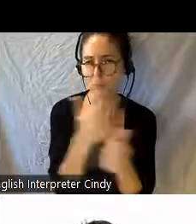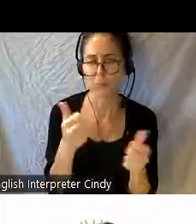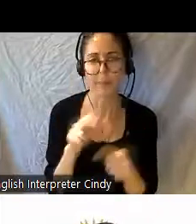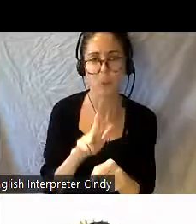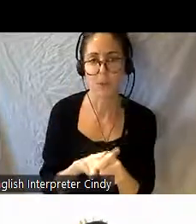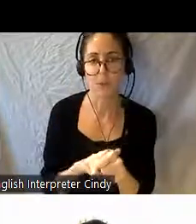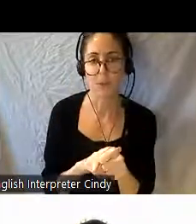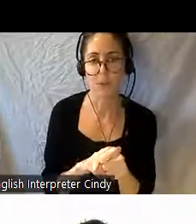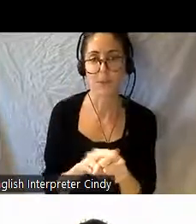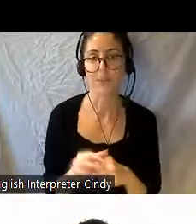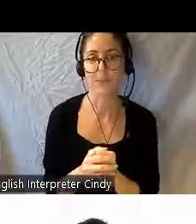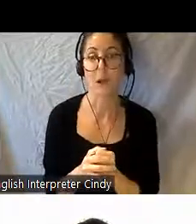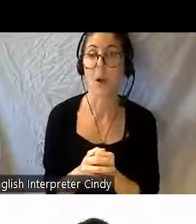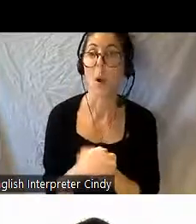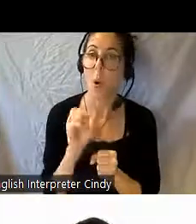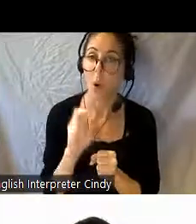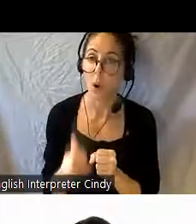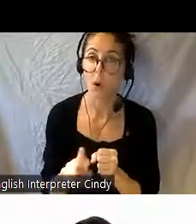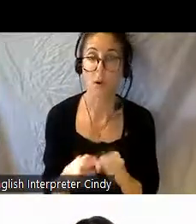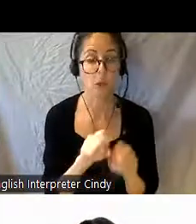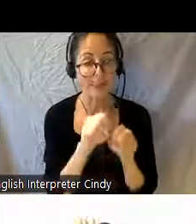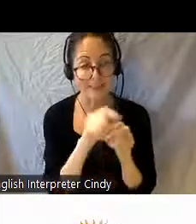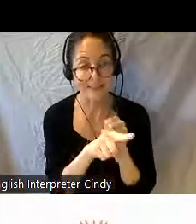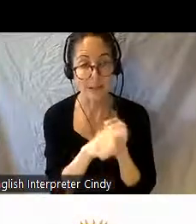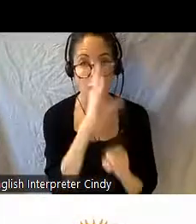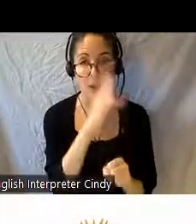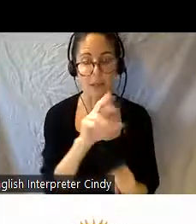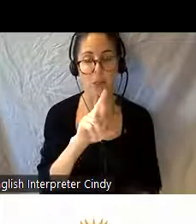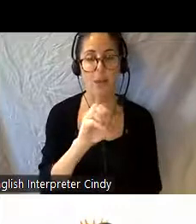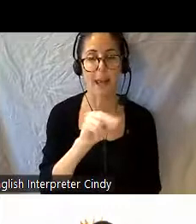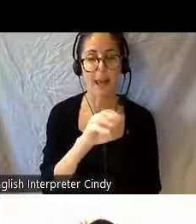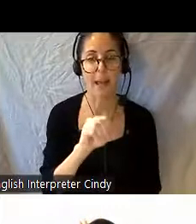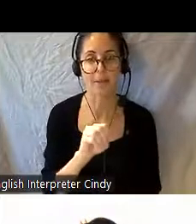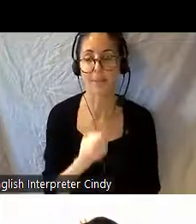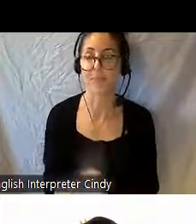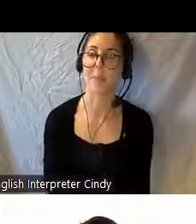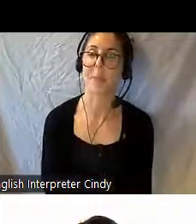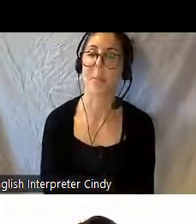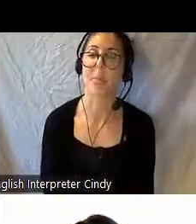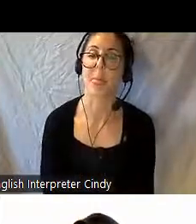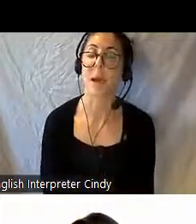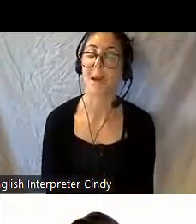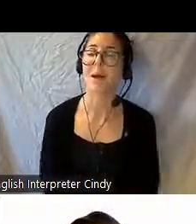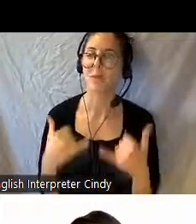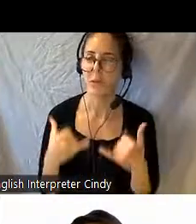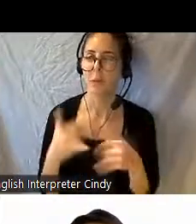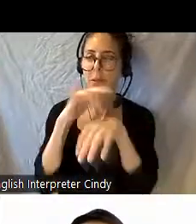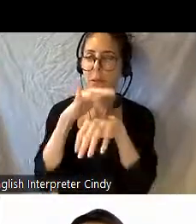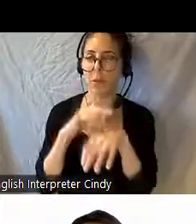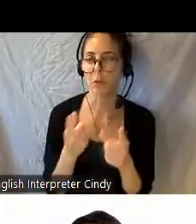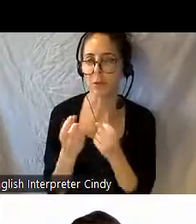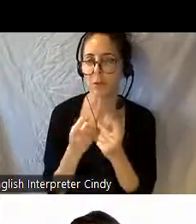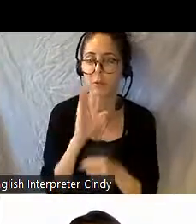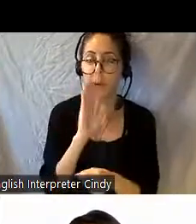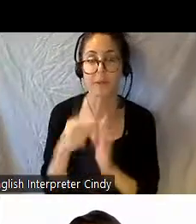also chat or message Rayanne directly. So today we'll be answering a few questions. One is, how